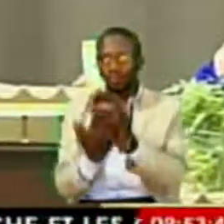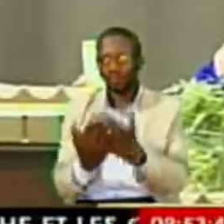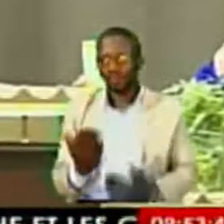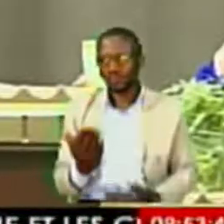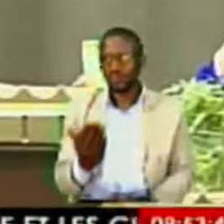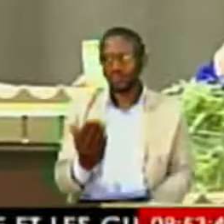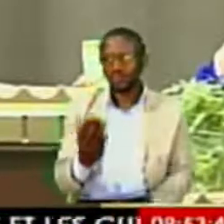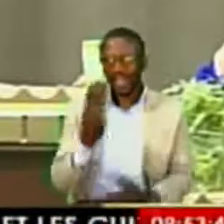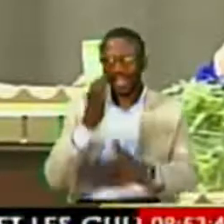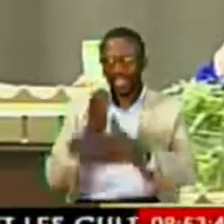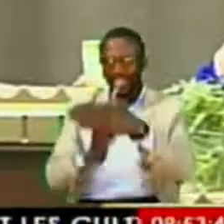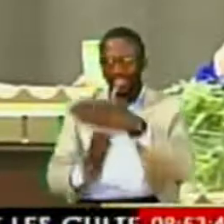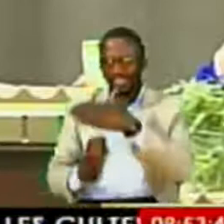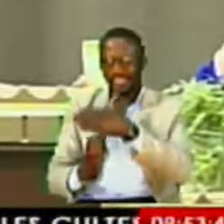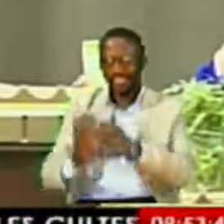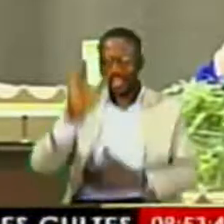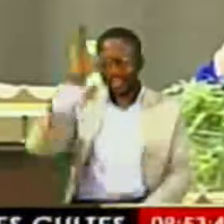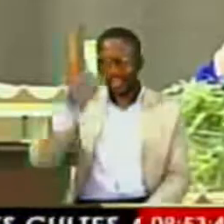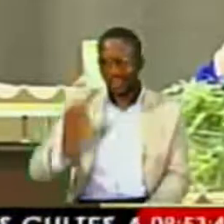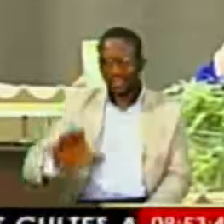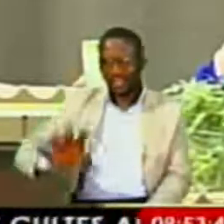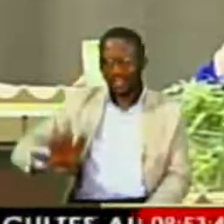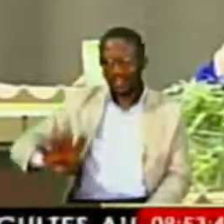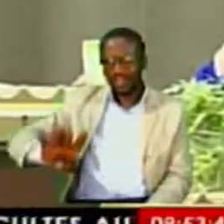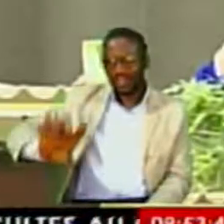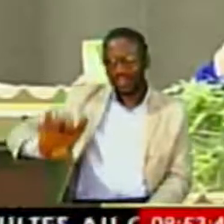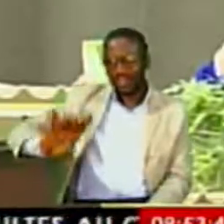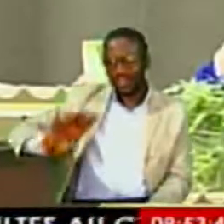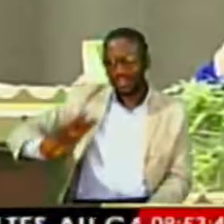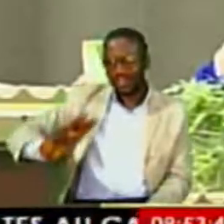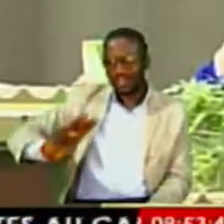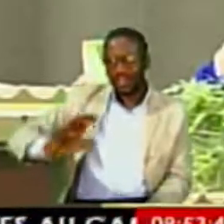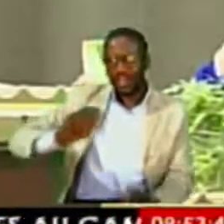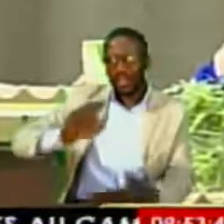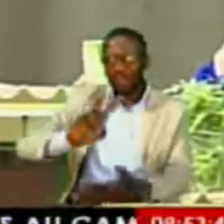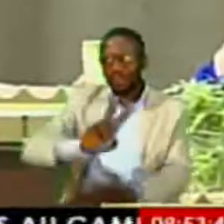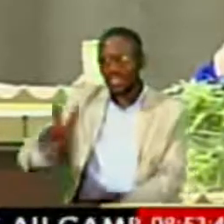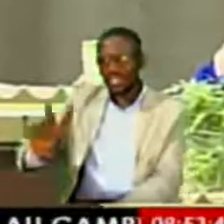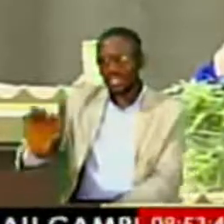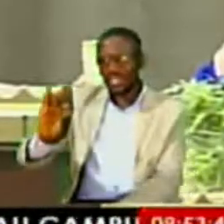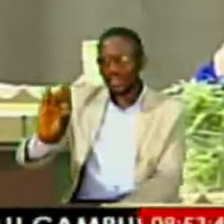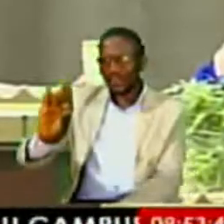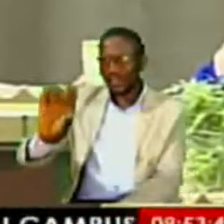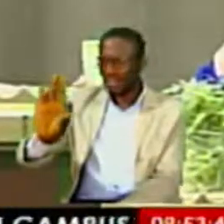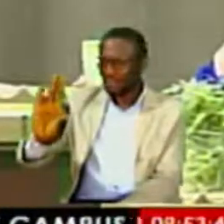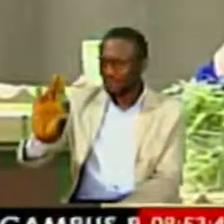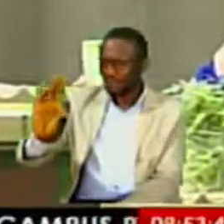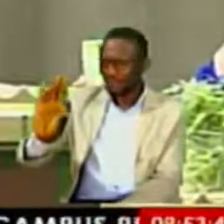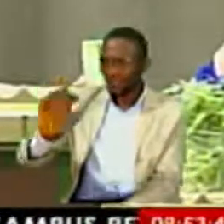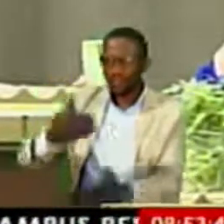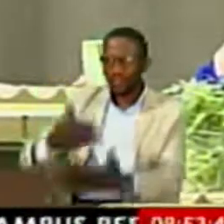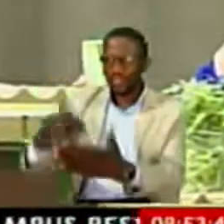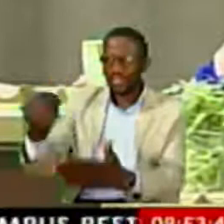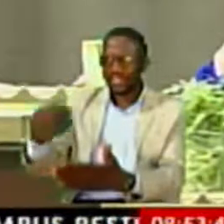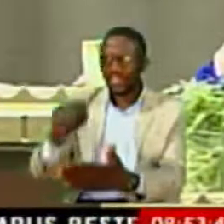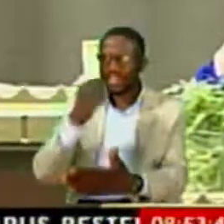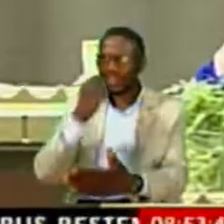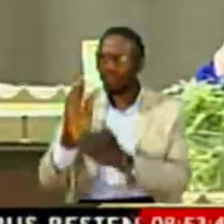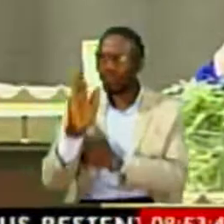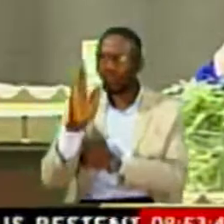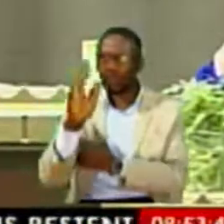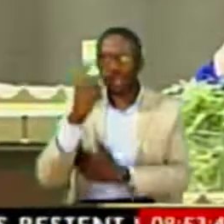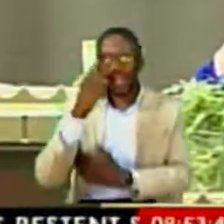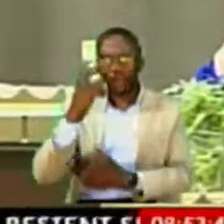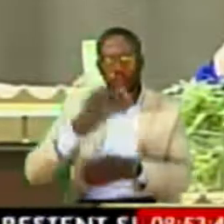to Isaiah 46. Verset 9 et verset 10. Verse 9 and 10. Dieu voit la fin avant le God can see the